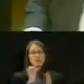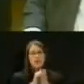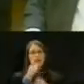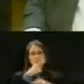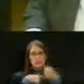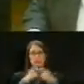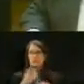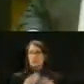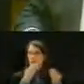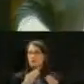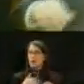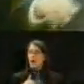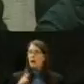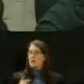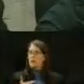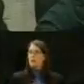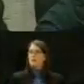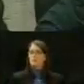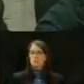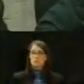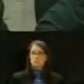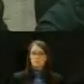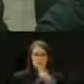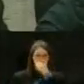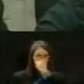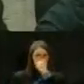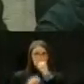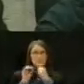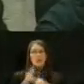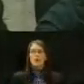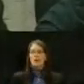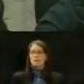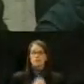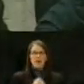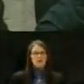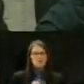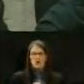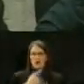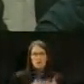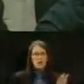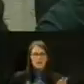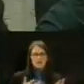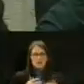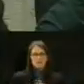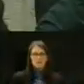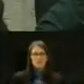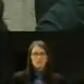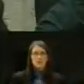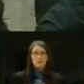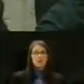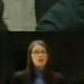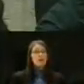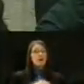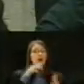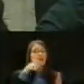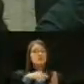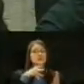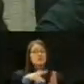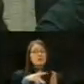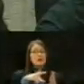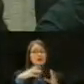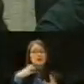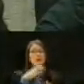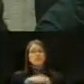Okay. I'm sorry, what was it? They've got the study committee in Nashville, and the legislature is looking at the open meeting law. You